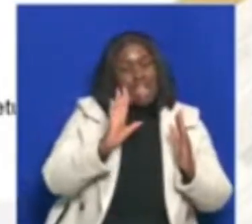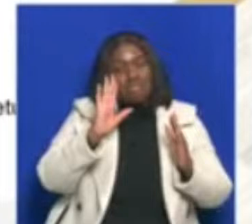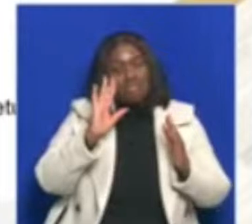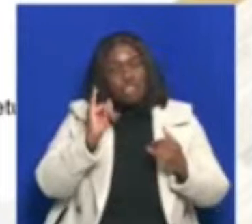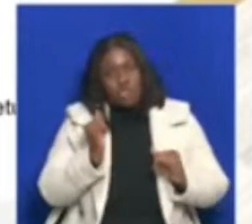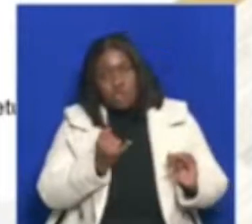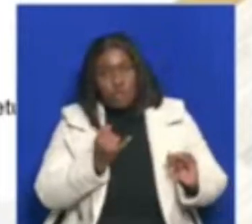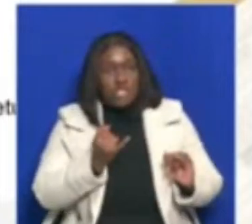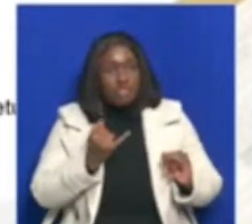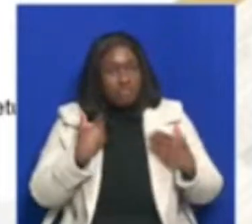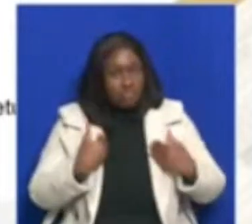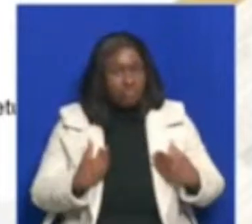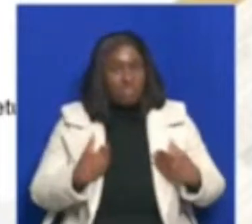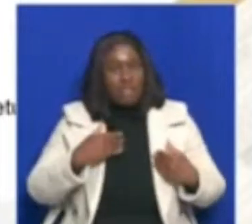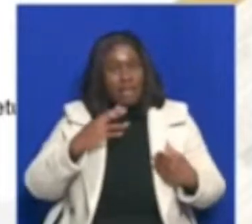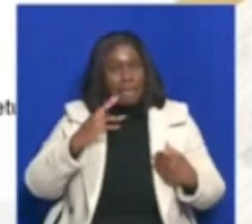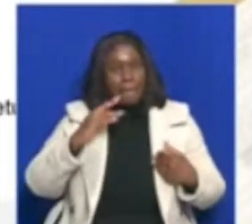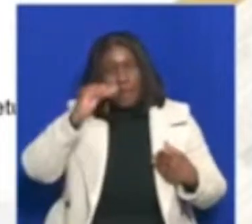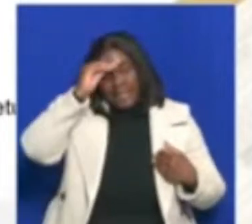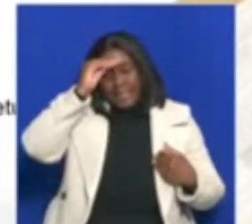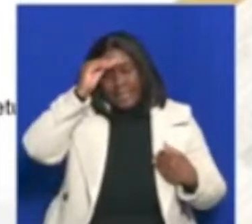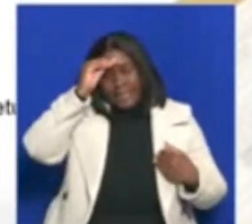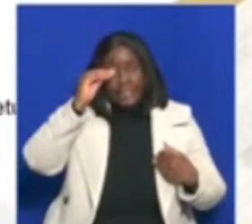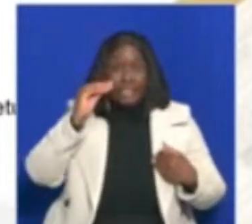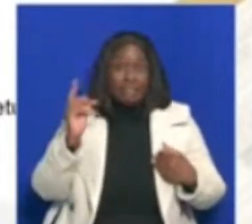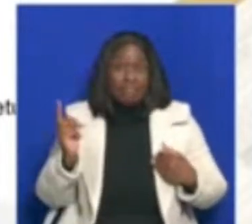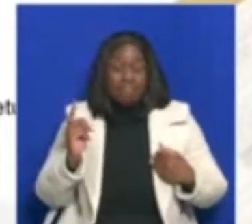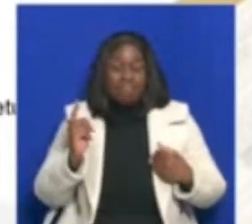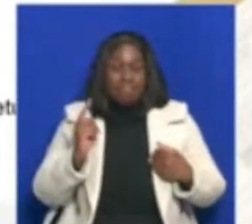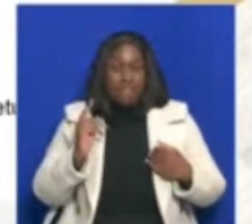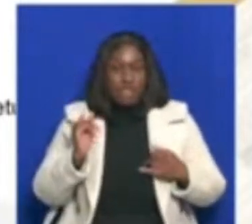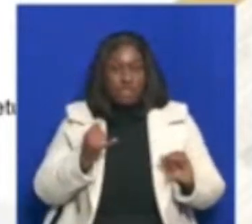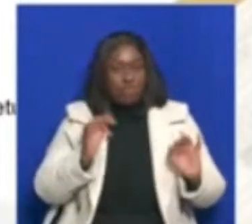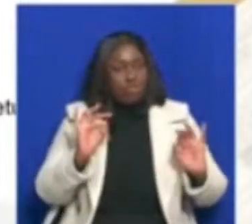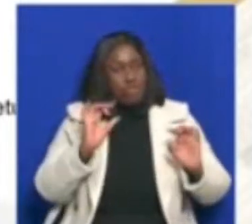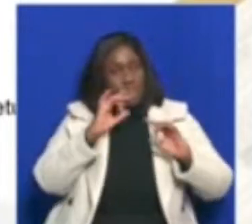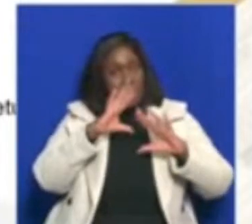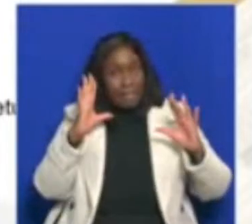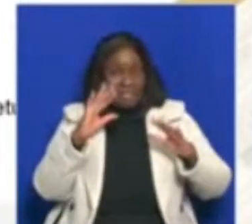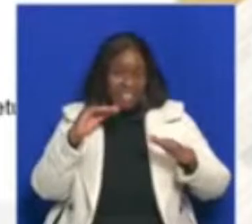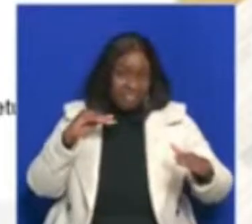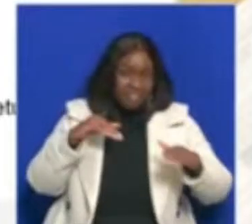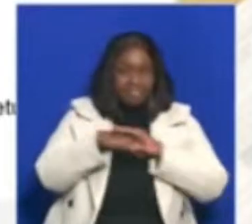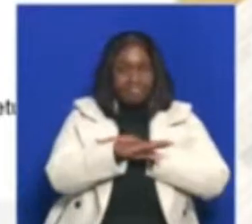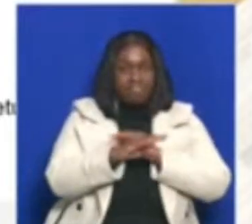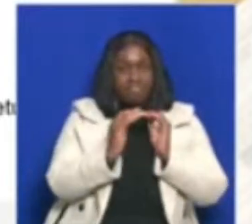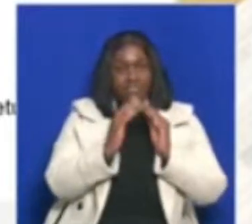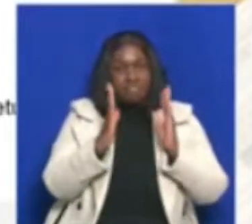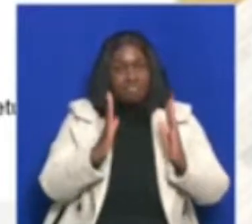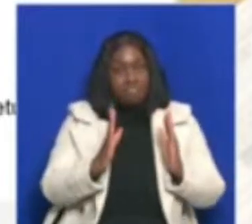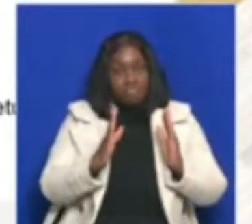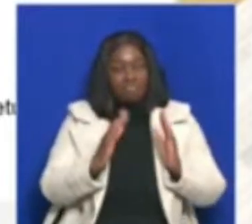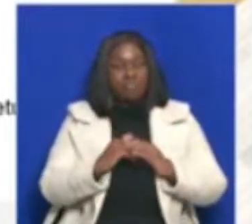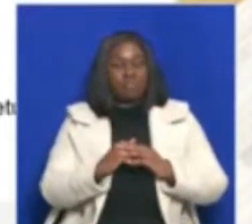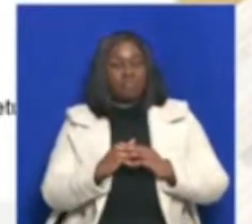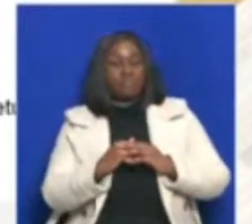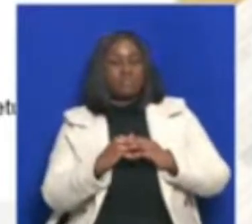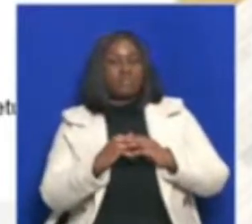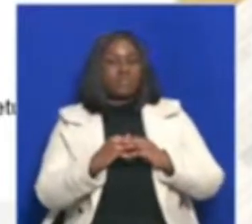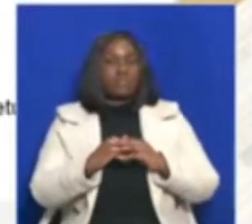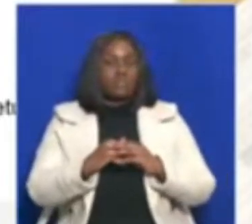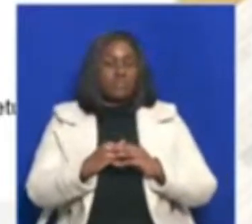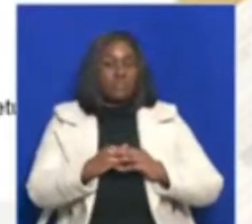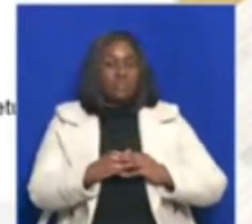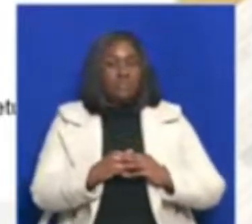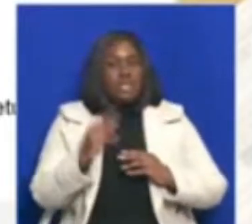police officers. They then invade the premises of the alleged CIT suspects. They allege that they come under fire